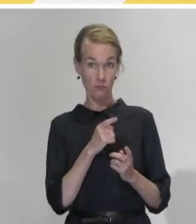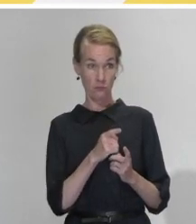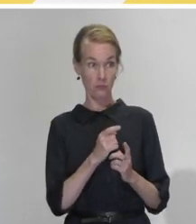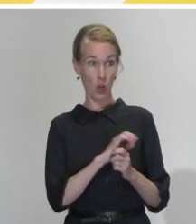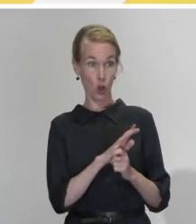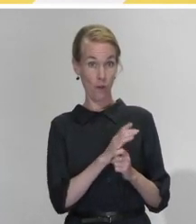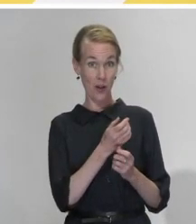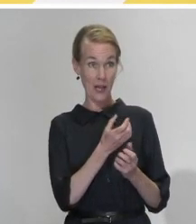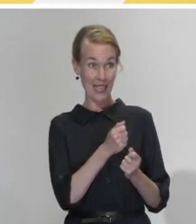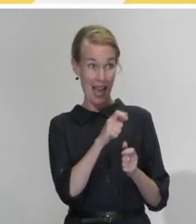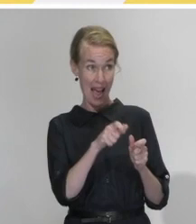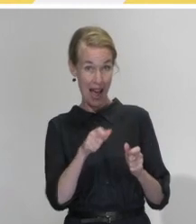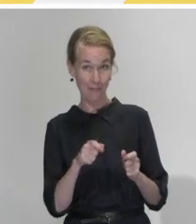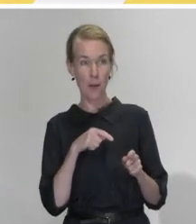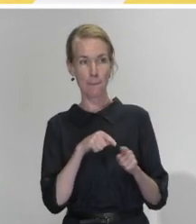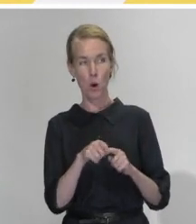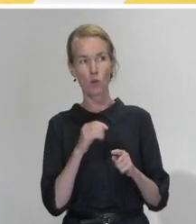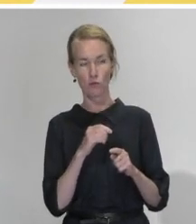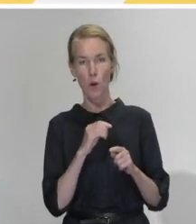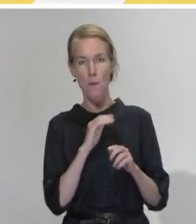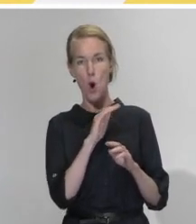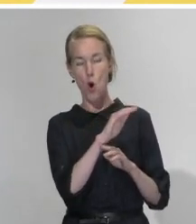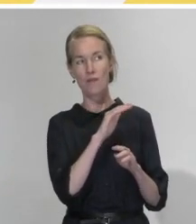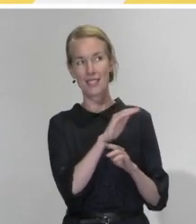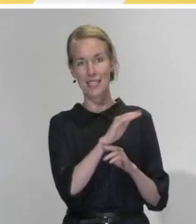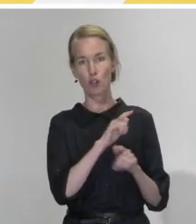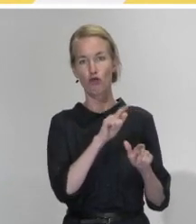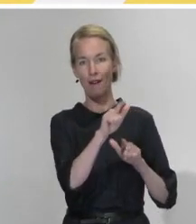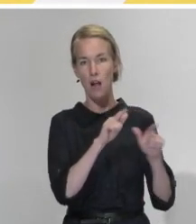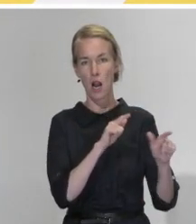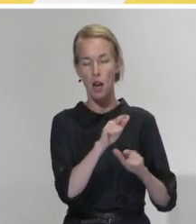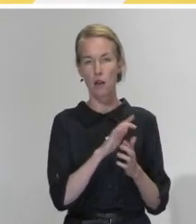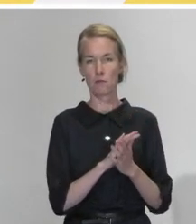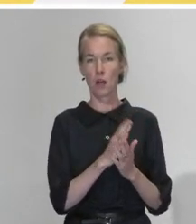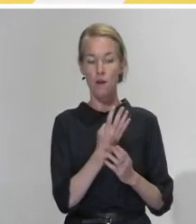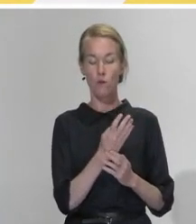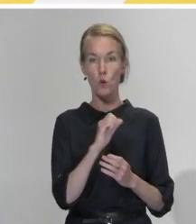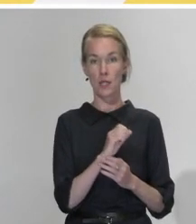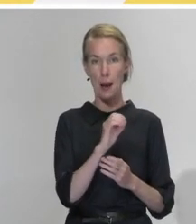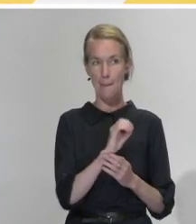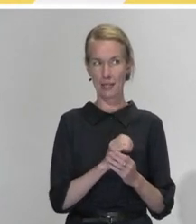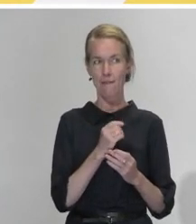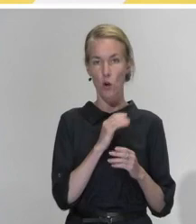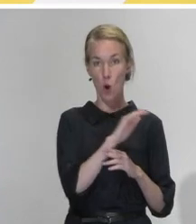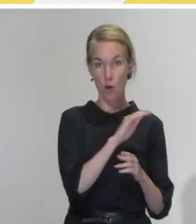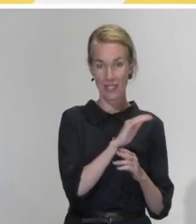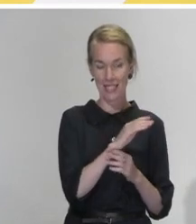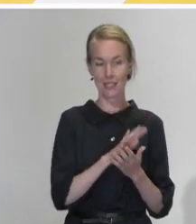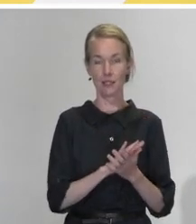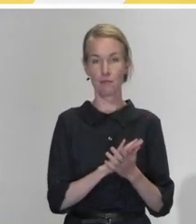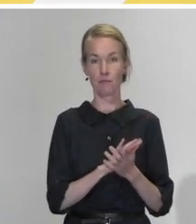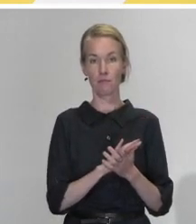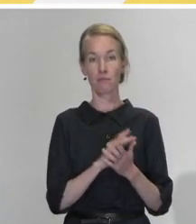dipped below 50%, it's at 49%, as well as 33% who have links to confirmed